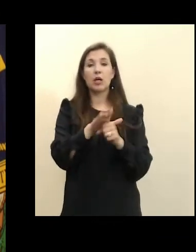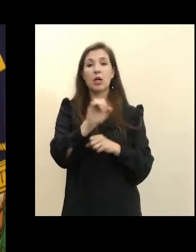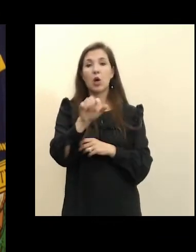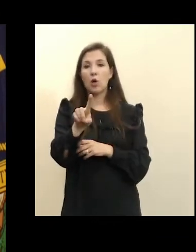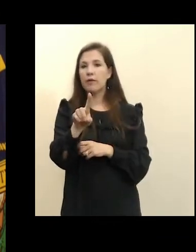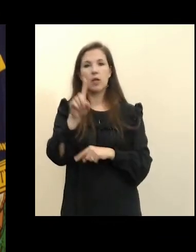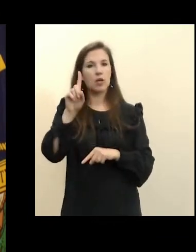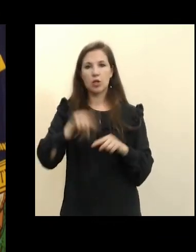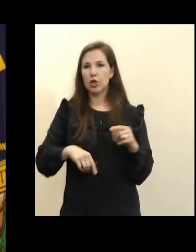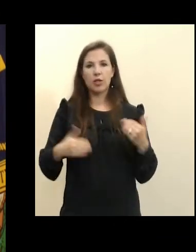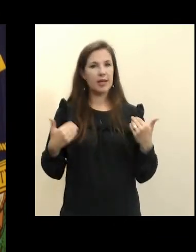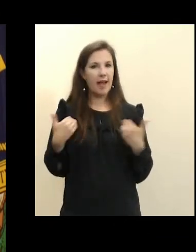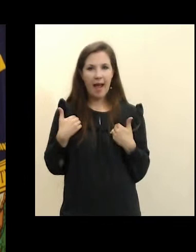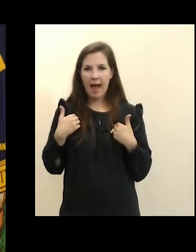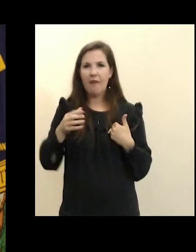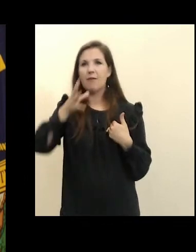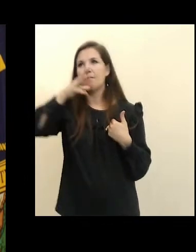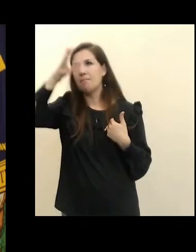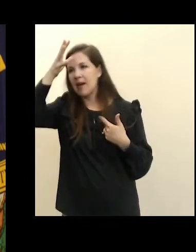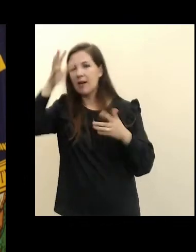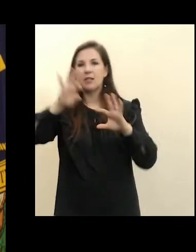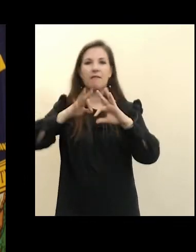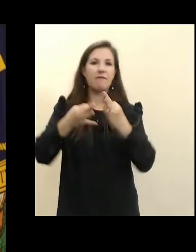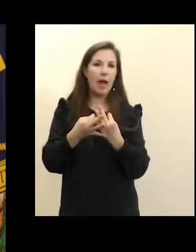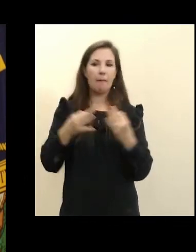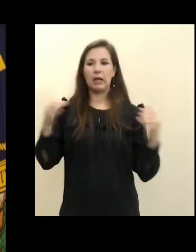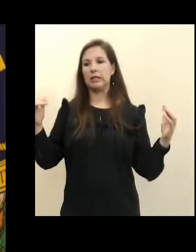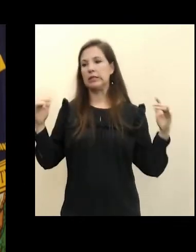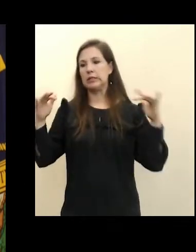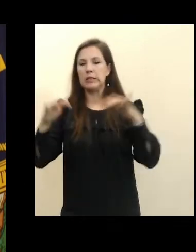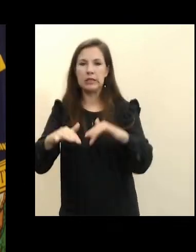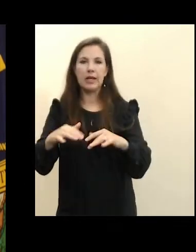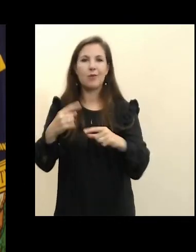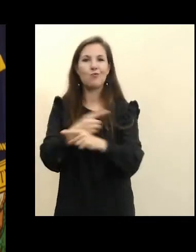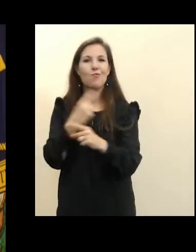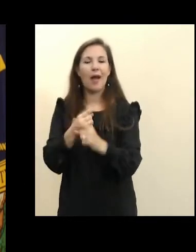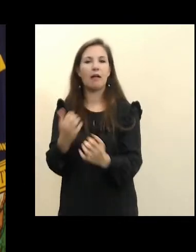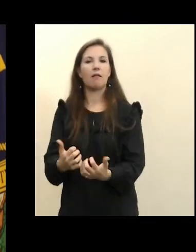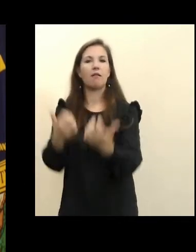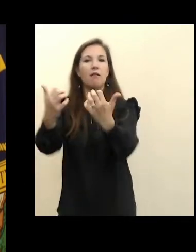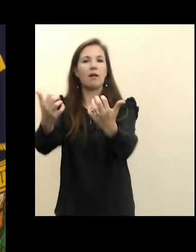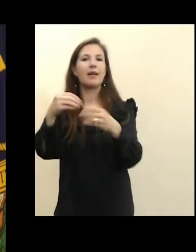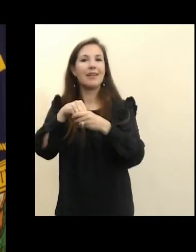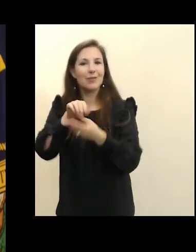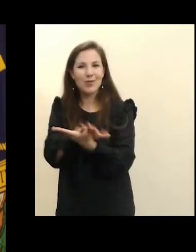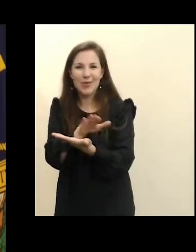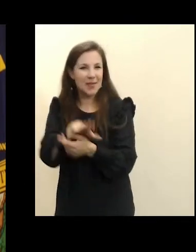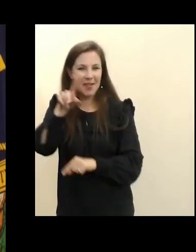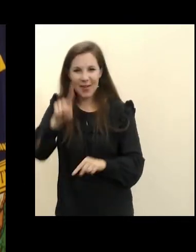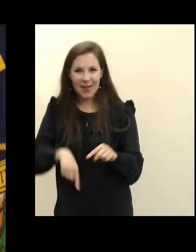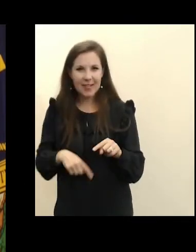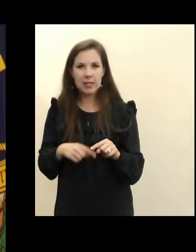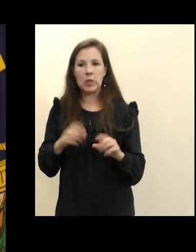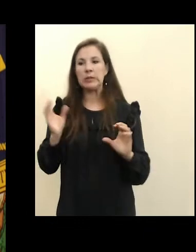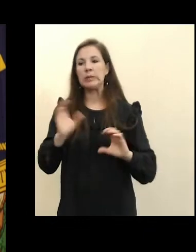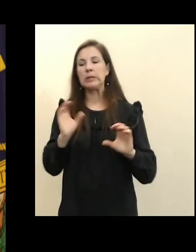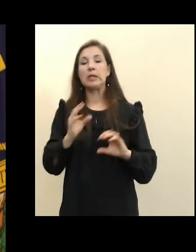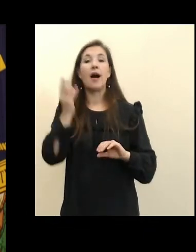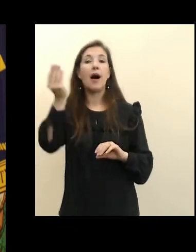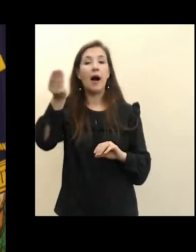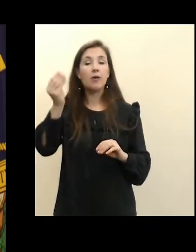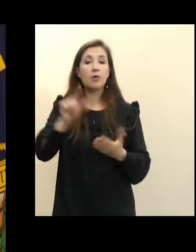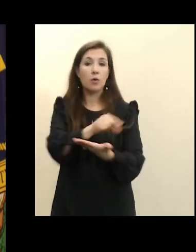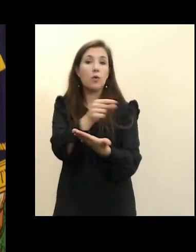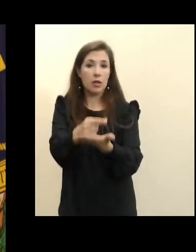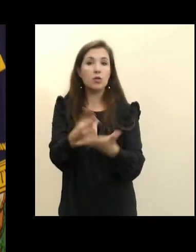have all the parents and family members congregate in the auditoriums at some of these schools. So as we know, there were outdoor graduations